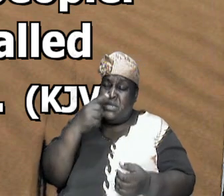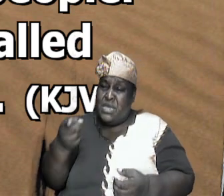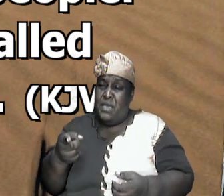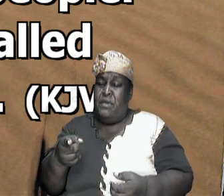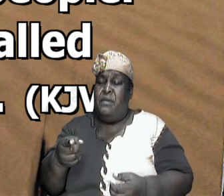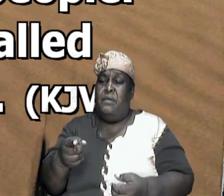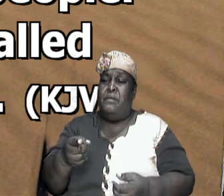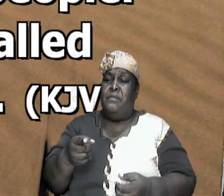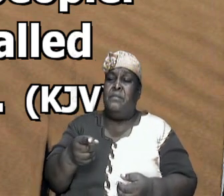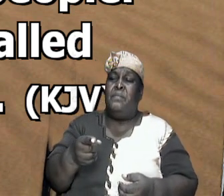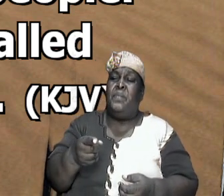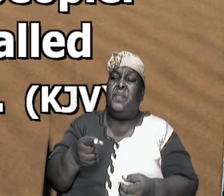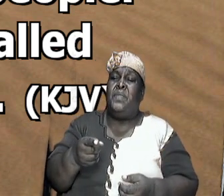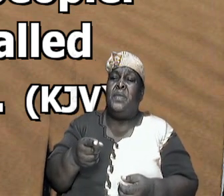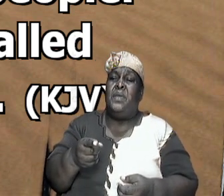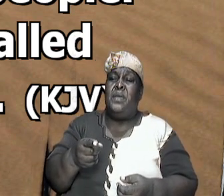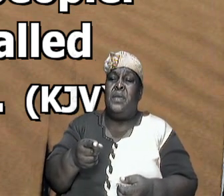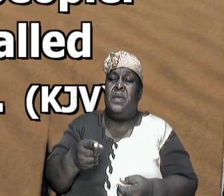the